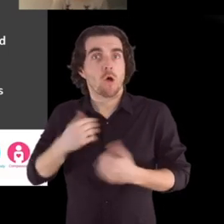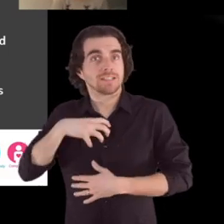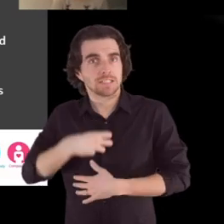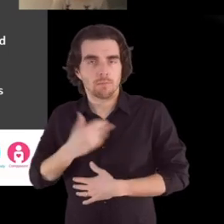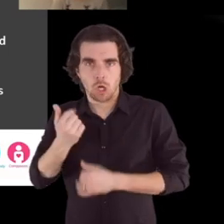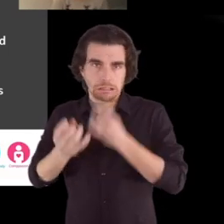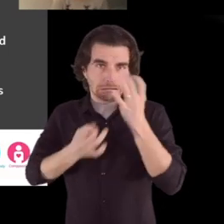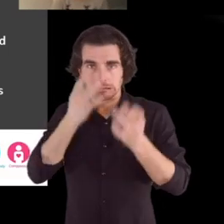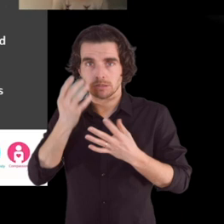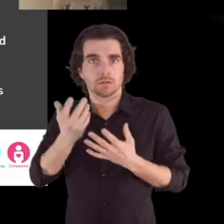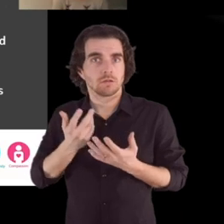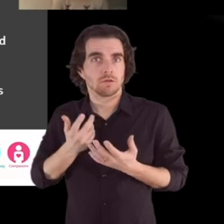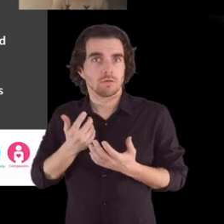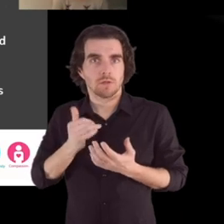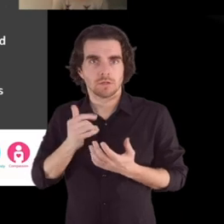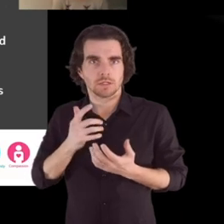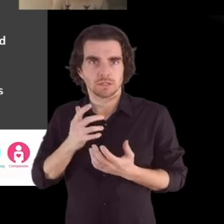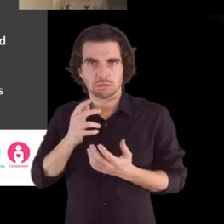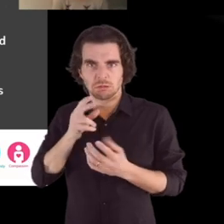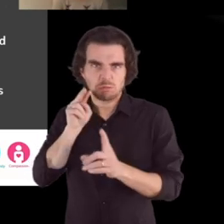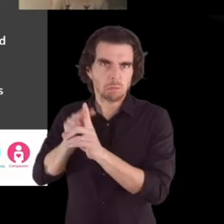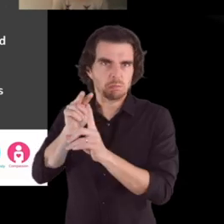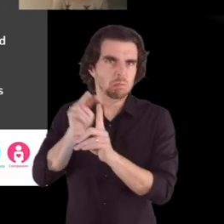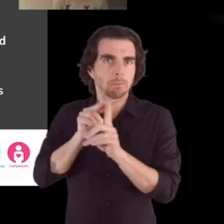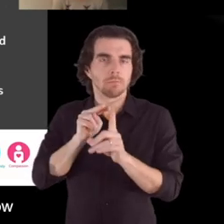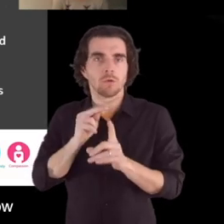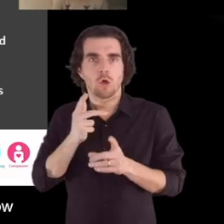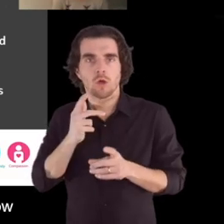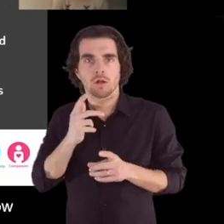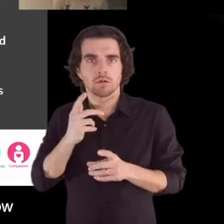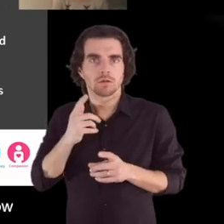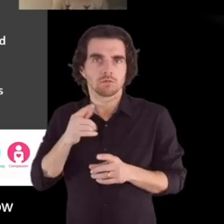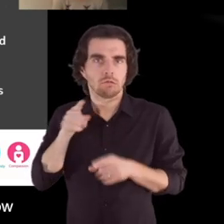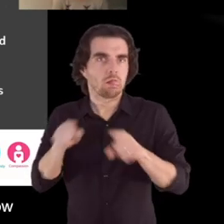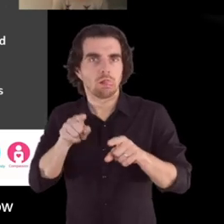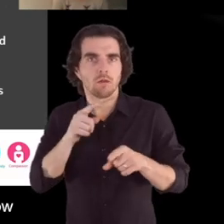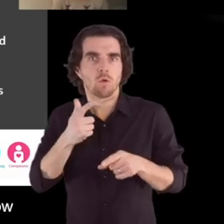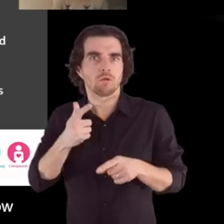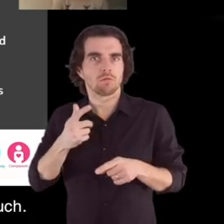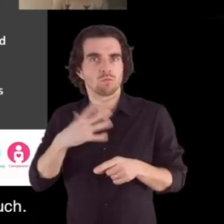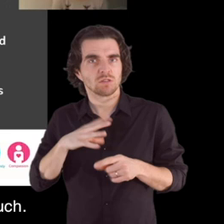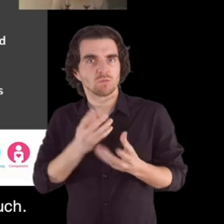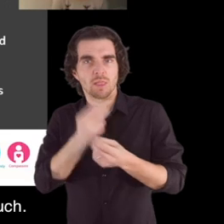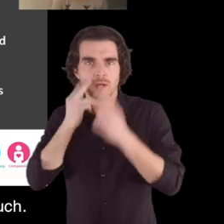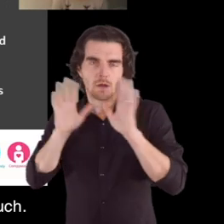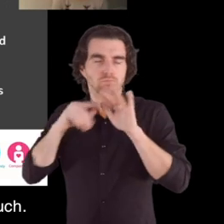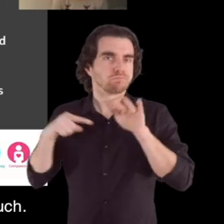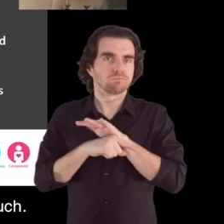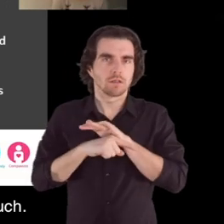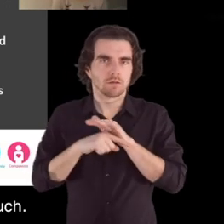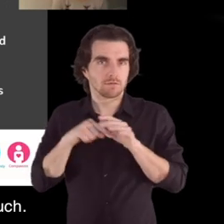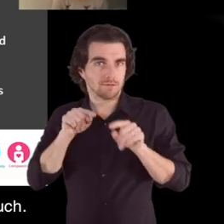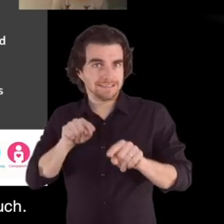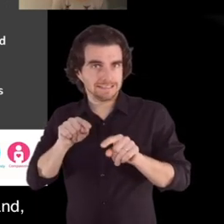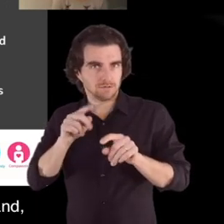people, you might be feeling more tired, more irritable, you know, maybe find that you're snapping at people a lot easier, or just, you know, not wanting to be around people